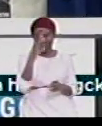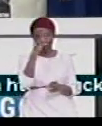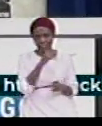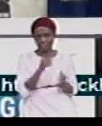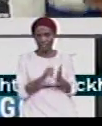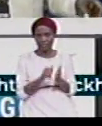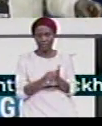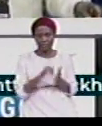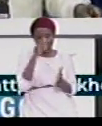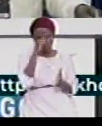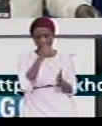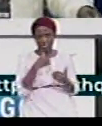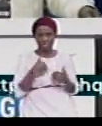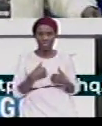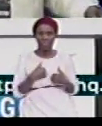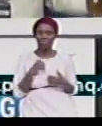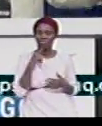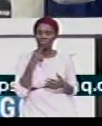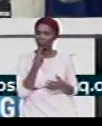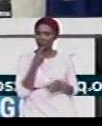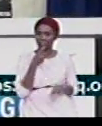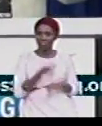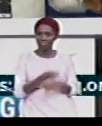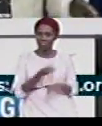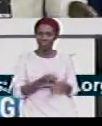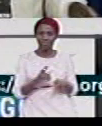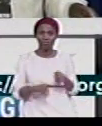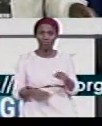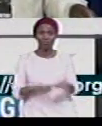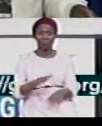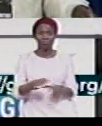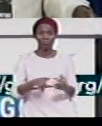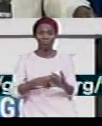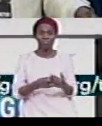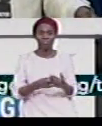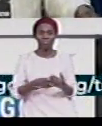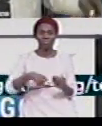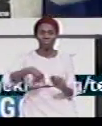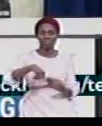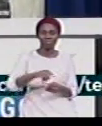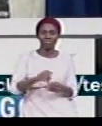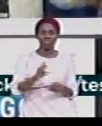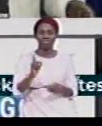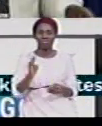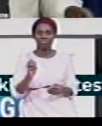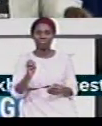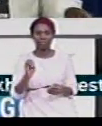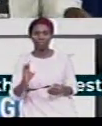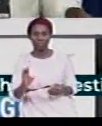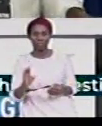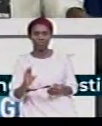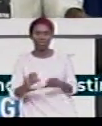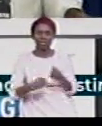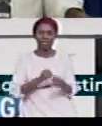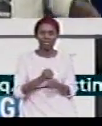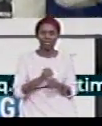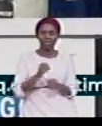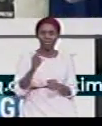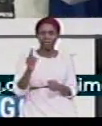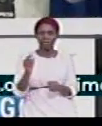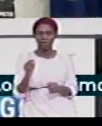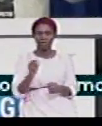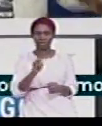severe difficulty in walking, which started around December 2022. The problem continued and became